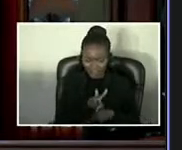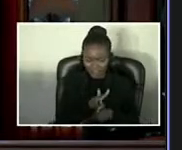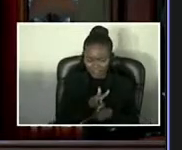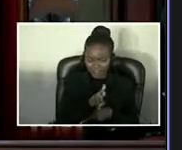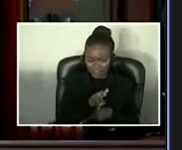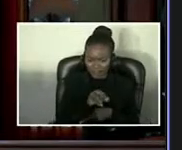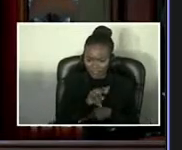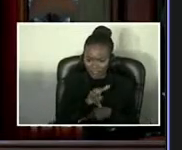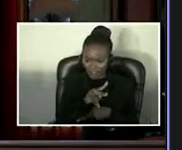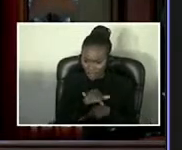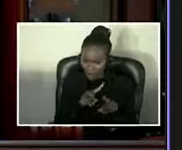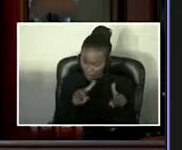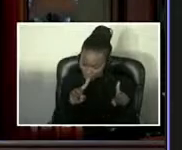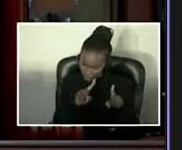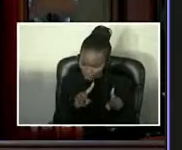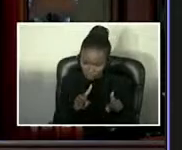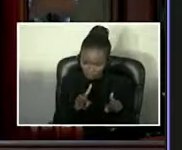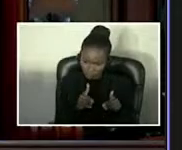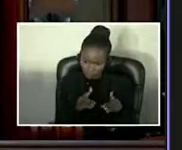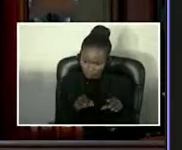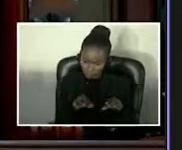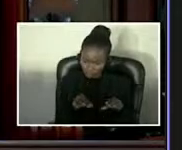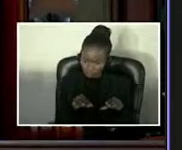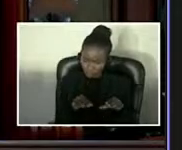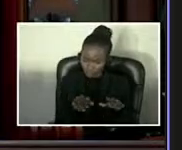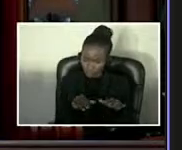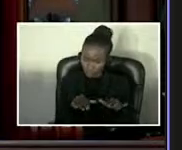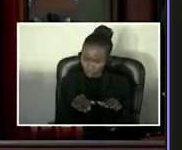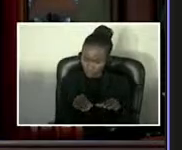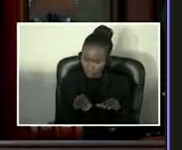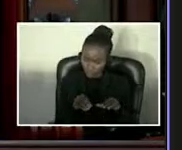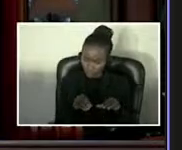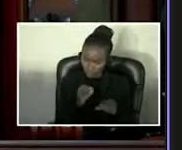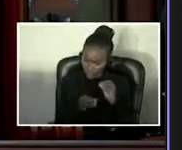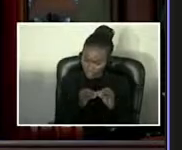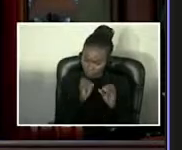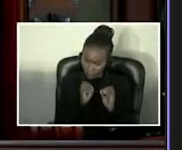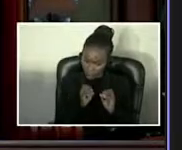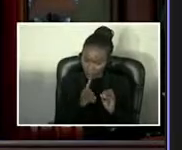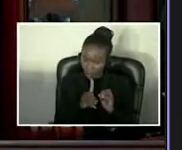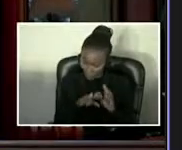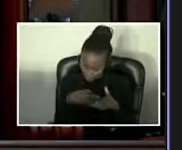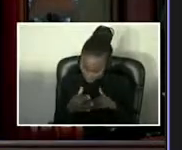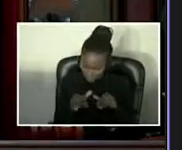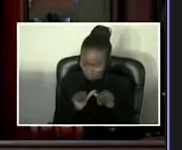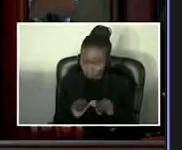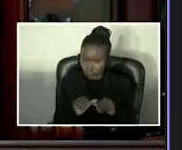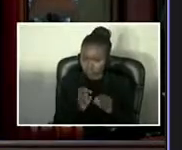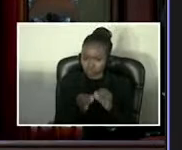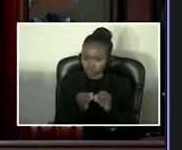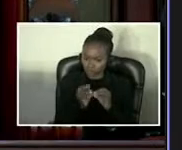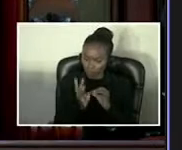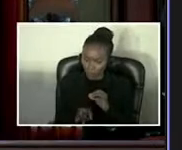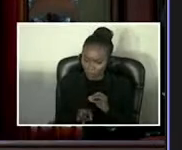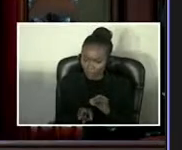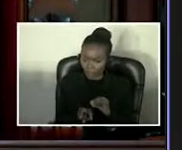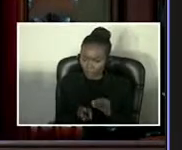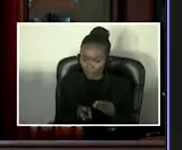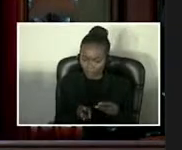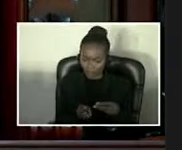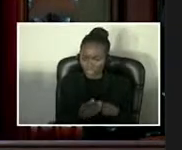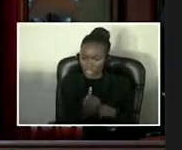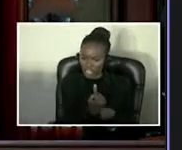but we are moving according to the new developments that are taking place within our communities tankers have been pro church for each and